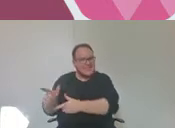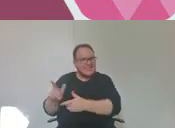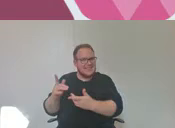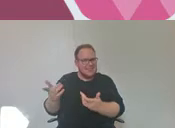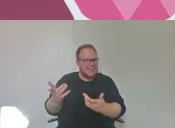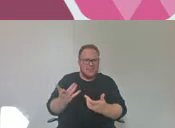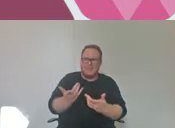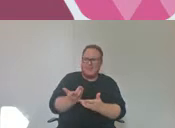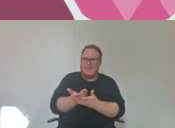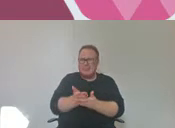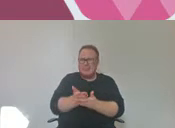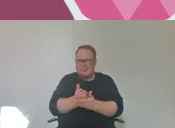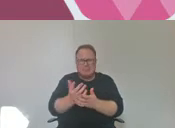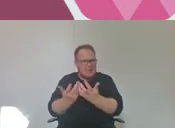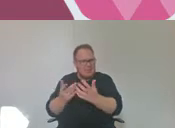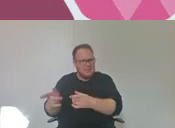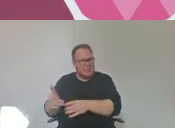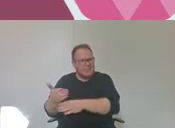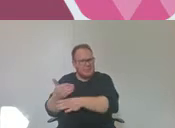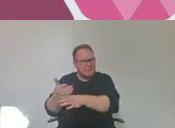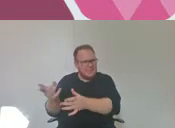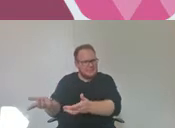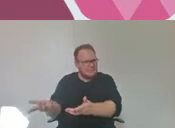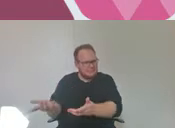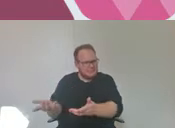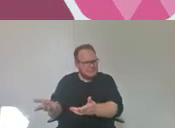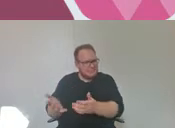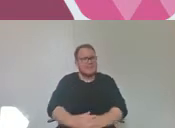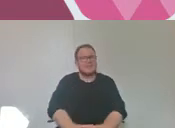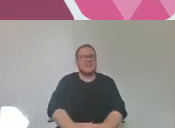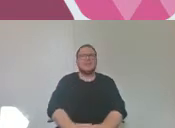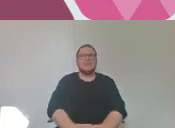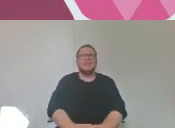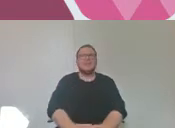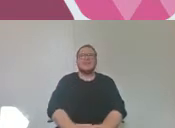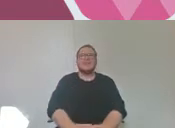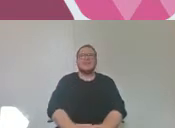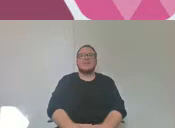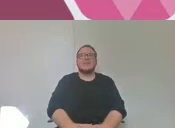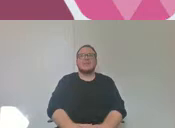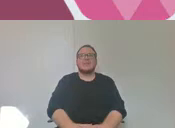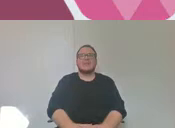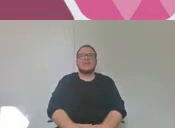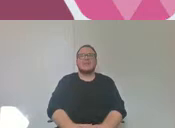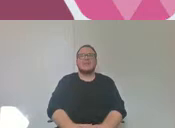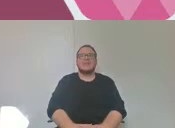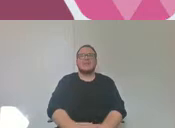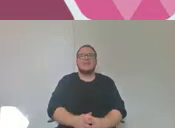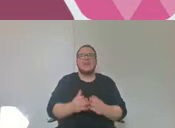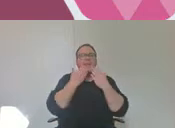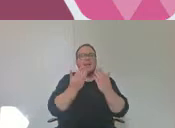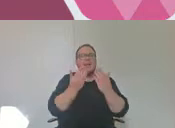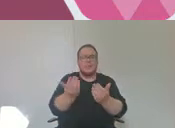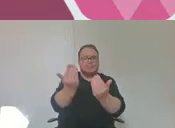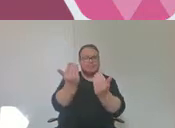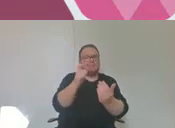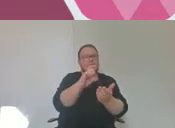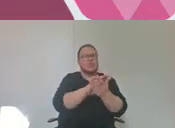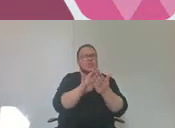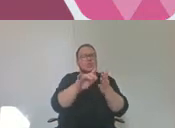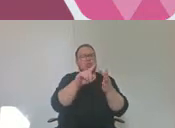wonder if you could address how that might be addressed. Thank you, Derek. I'm actually going to invite Cheryl Hardesty